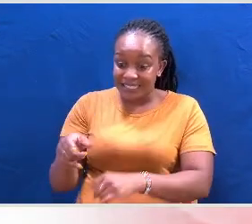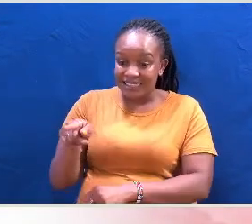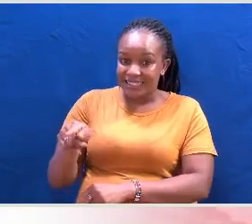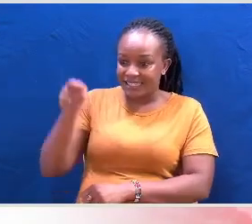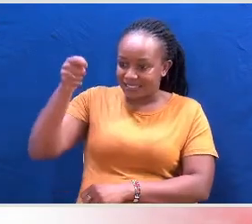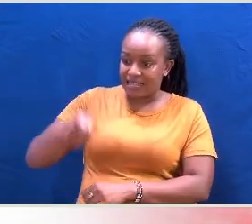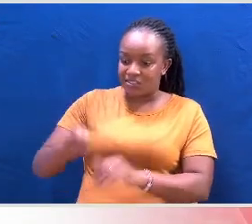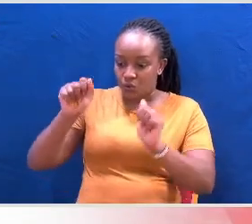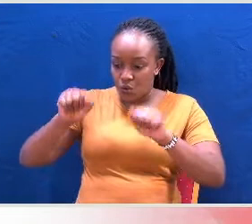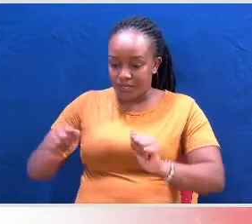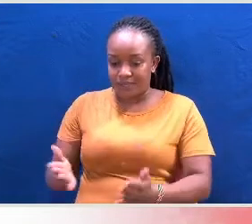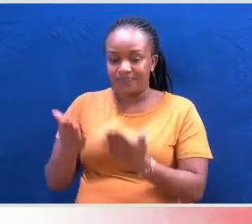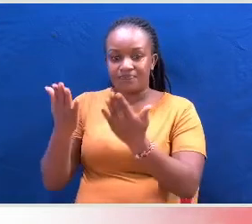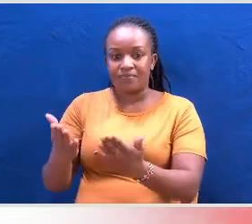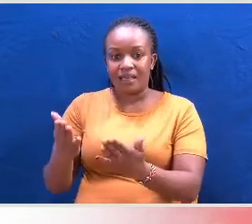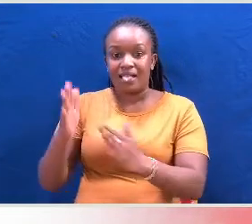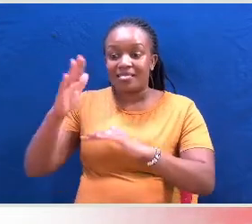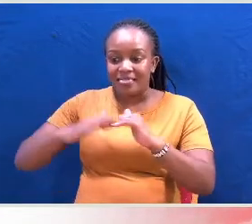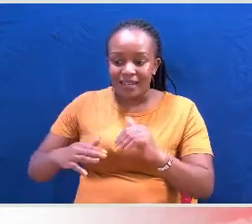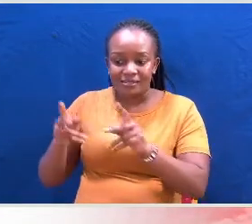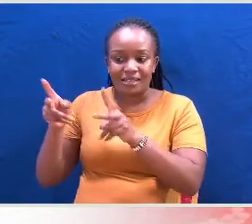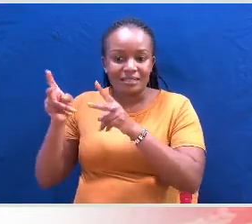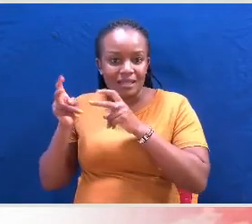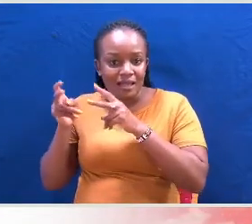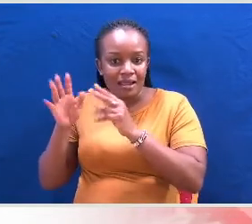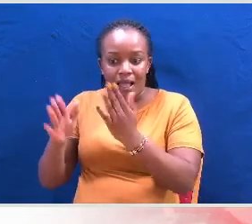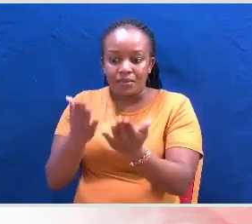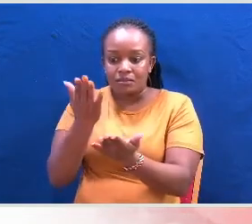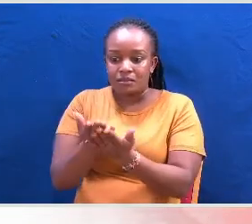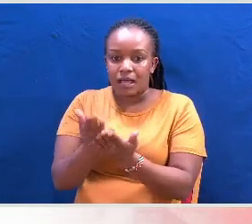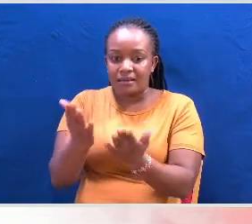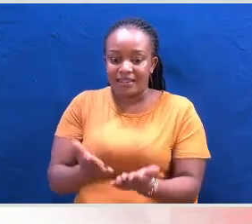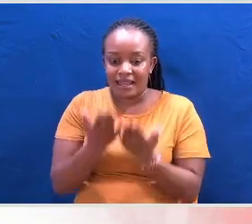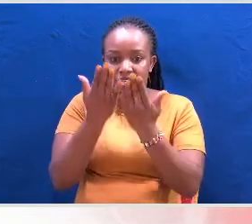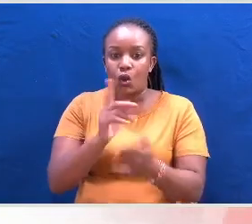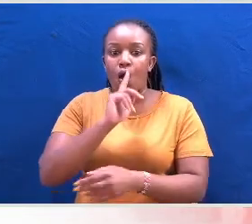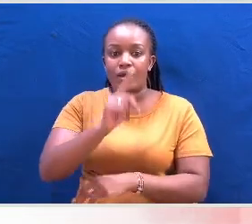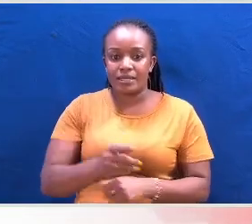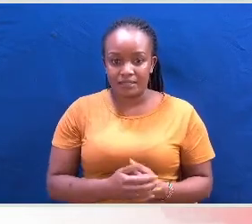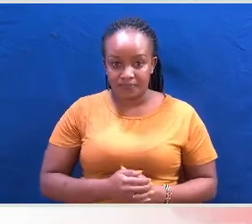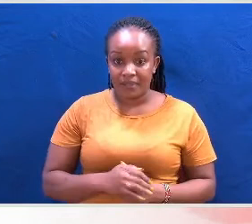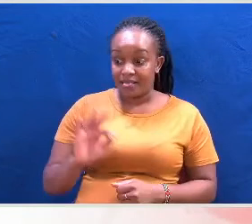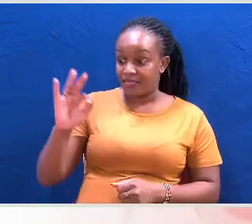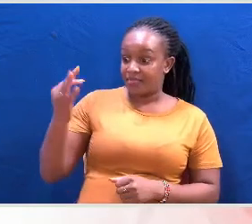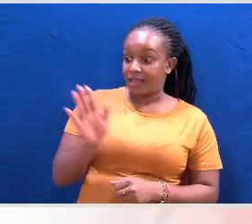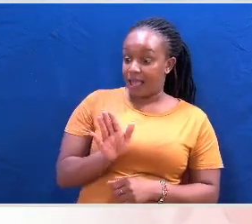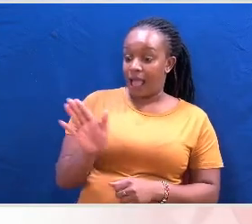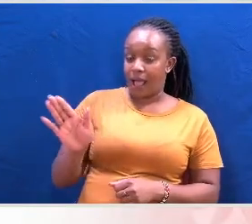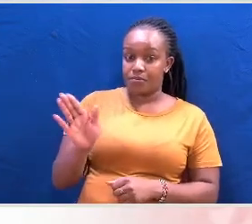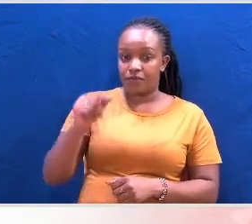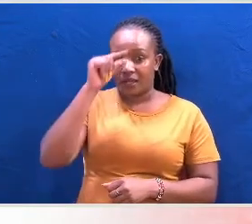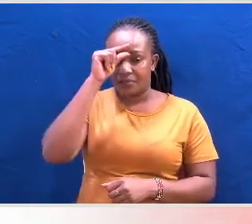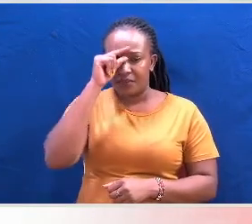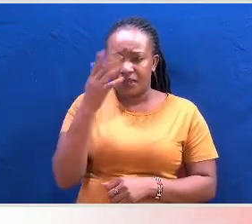render, other than just hearing applications and granting orders. the third arm of government, which has for the